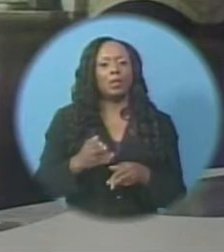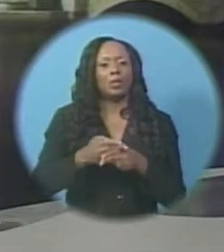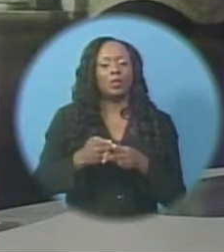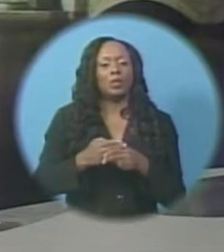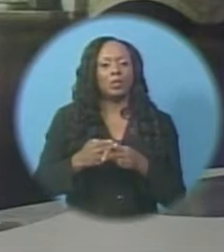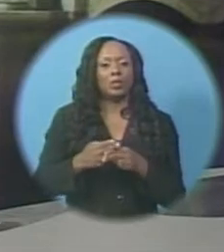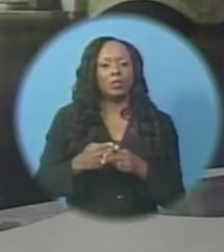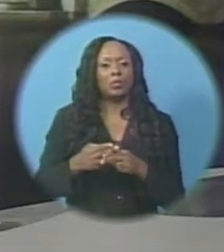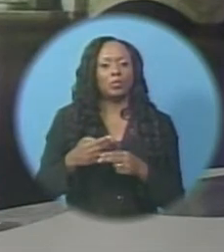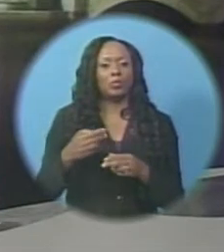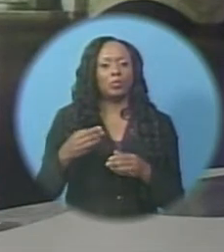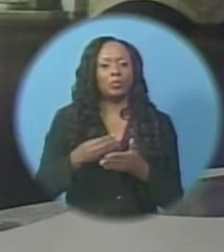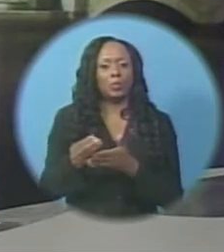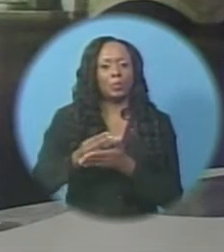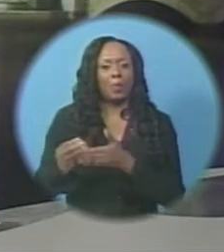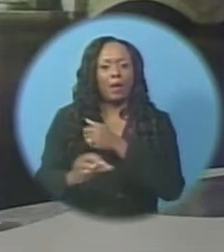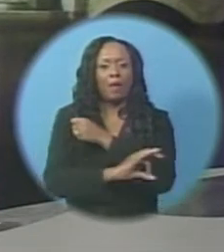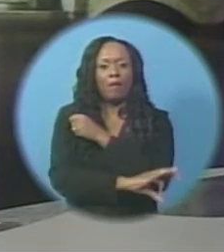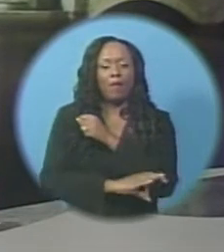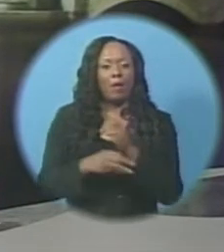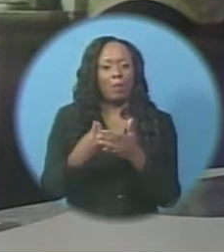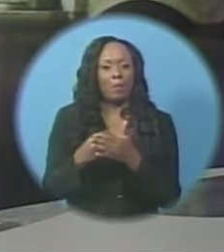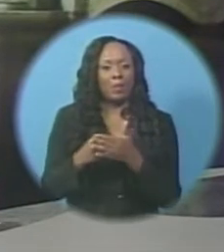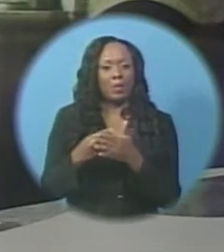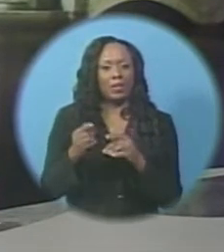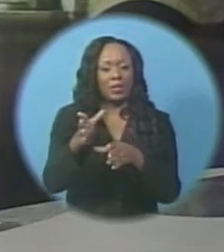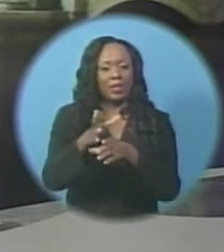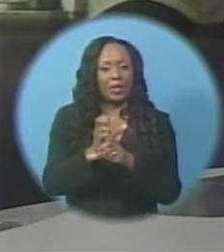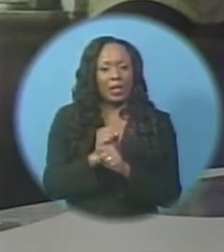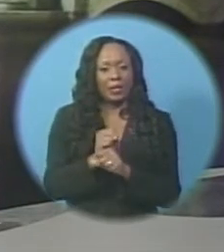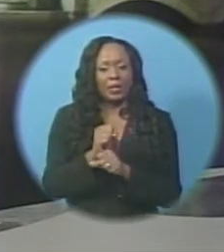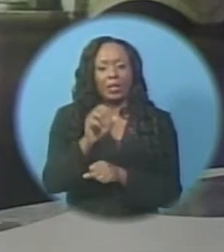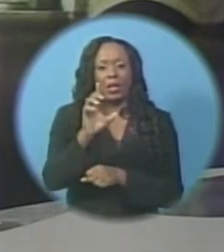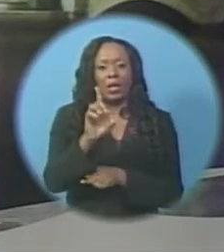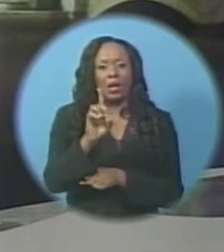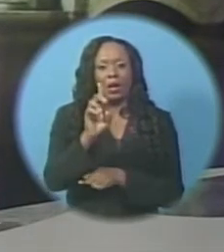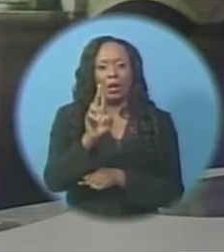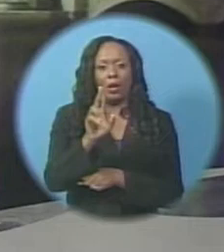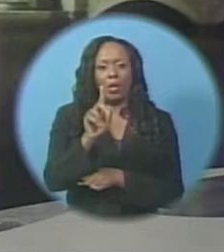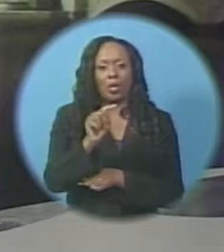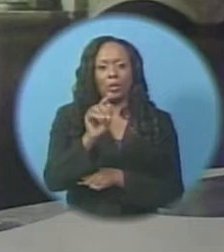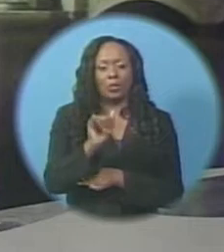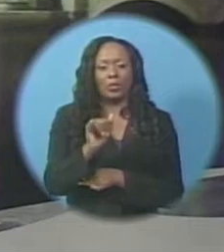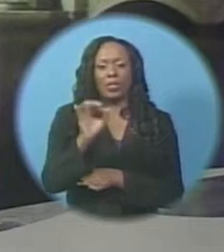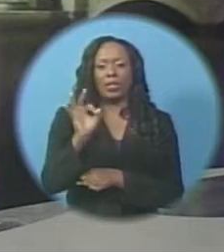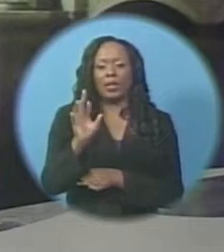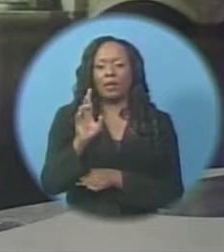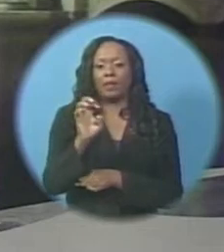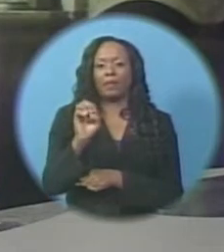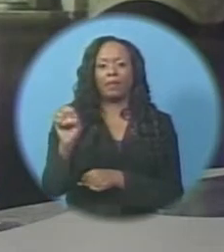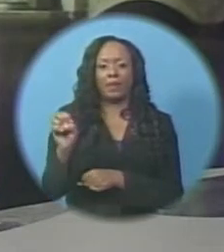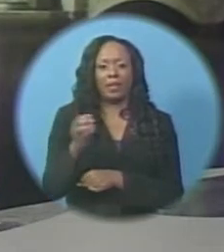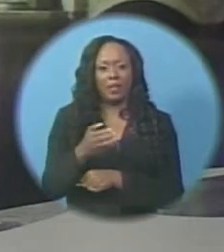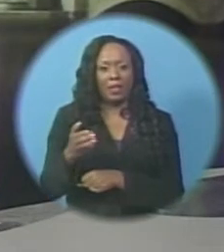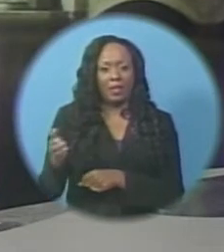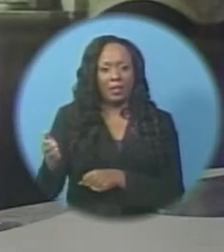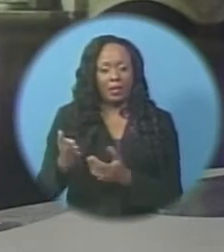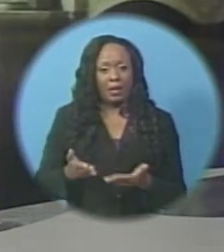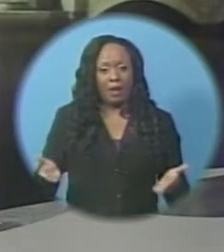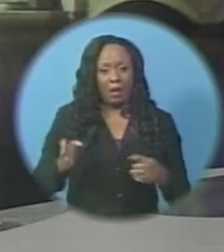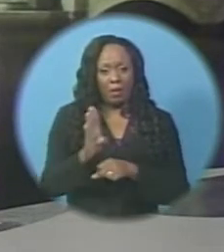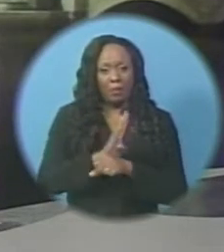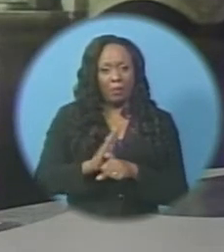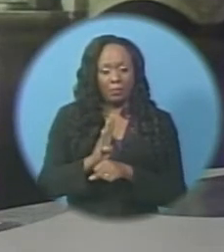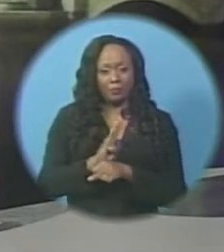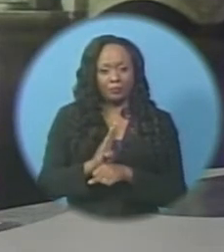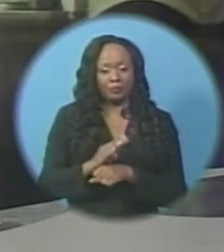foreign currency to acquire duty-free items in Barbados, and Finance Minister Chris Sinclair says the matter should be reviewed over the next